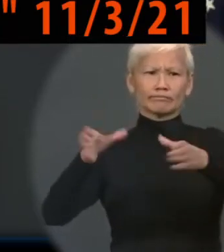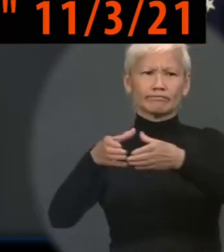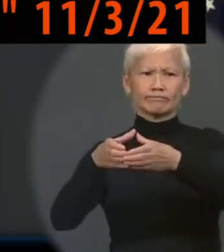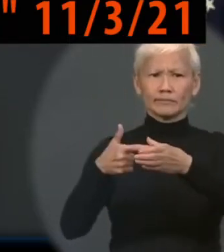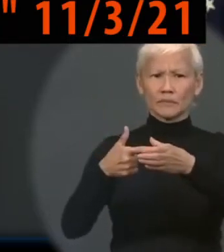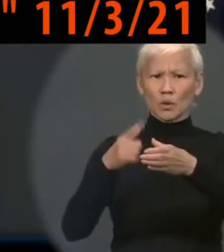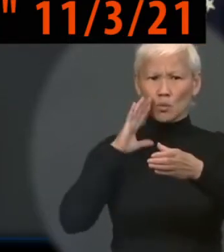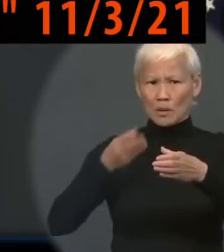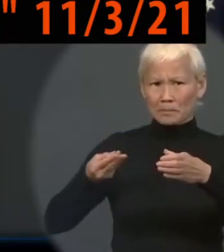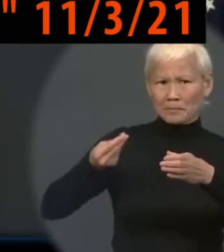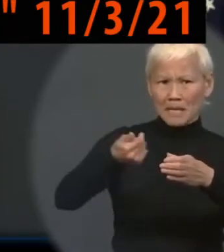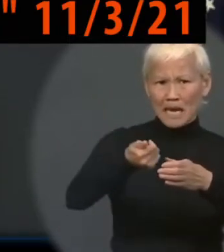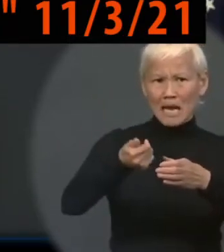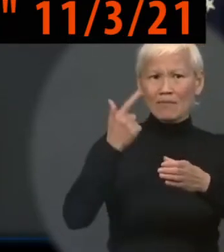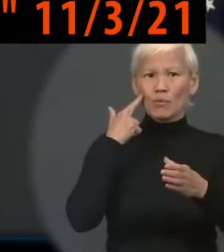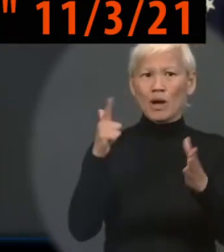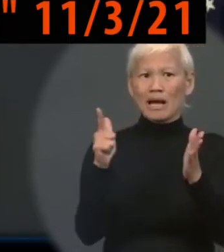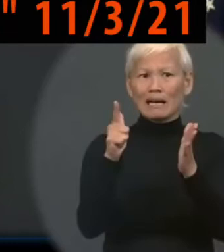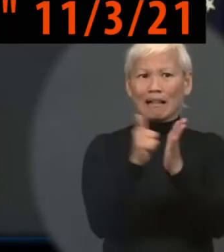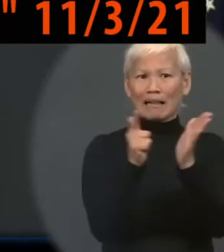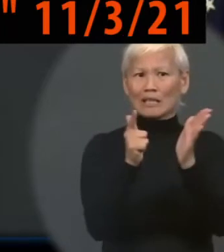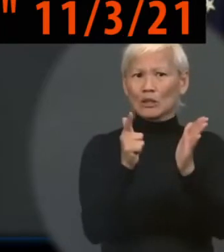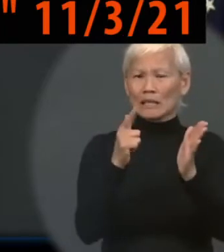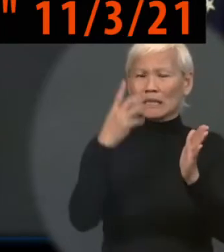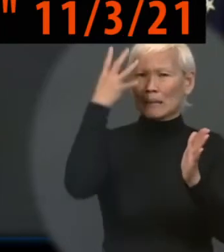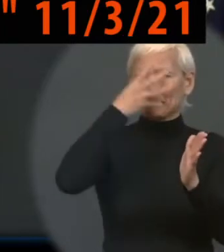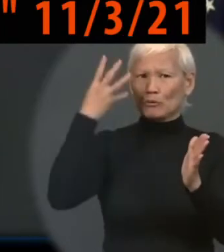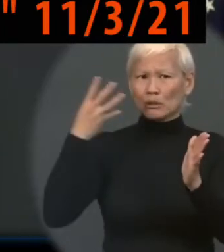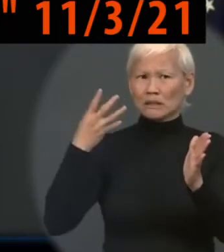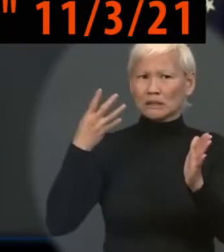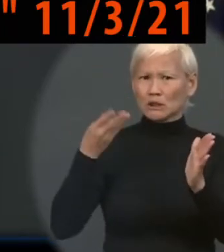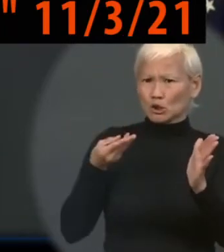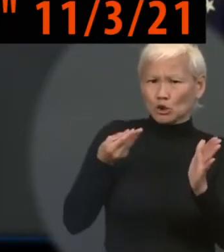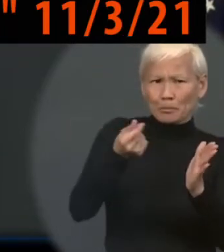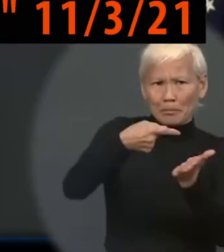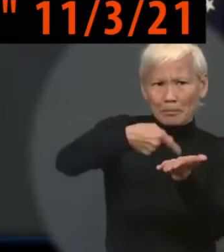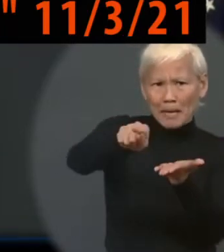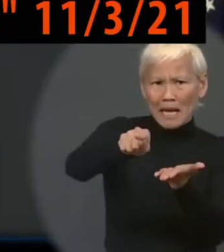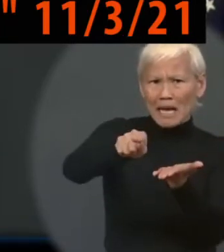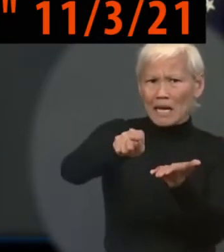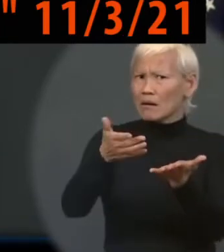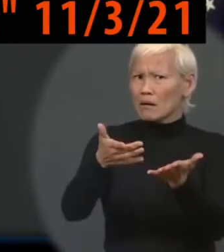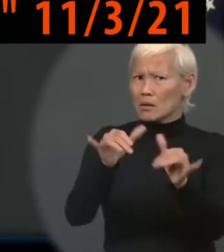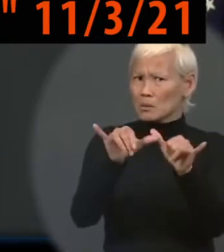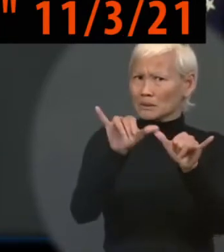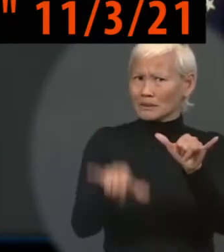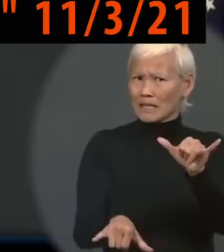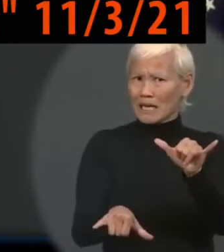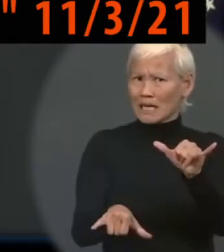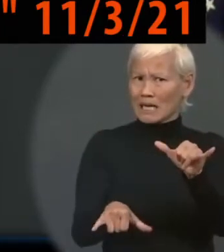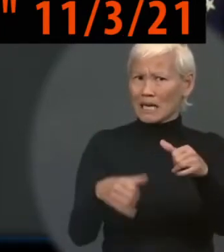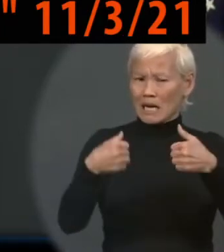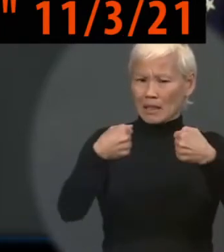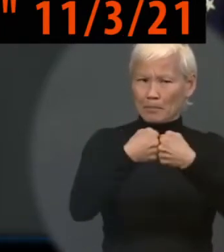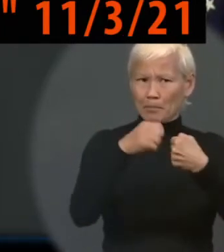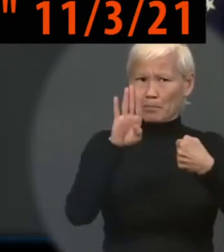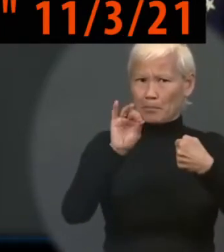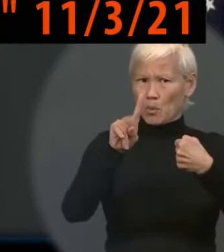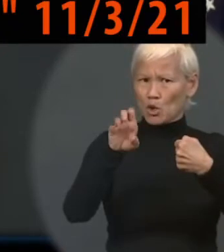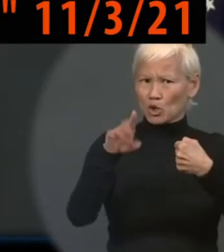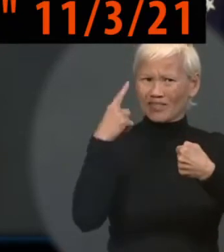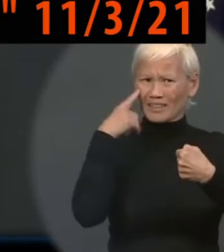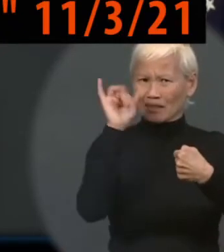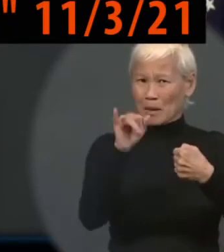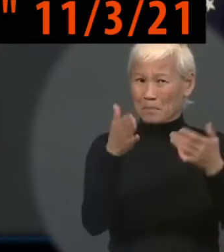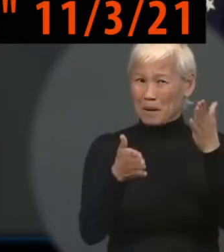the border up to $450,000 each, possibly $1 million per family. Do you think that that might incentivize